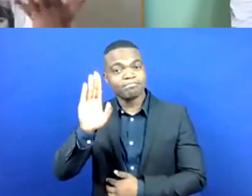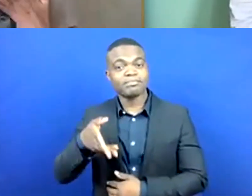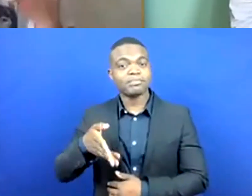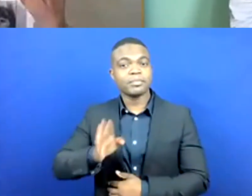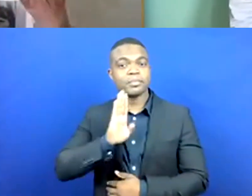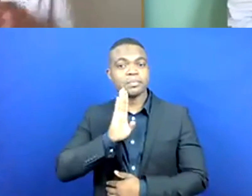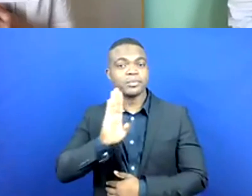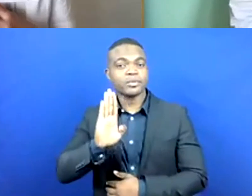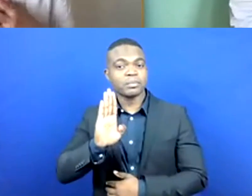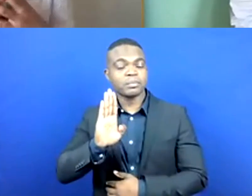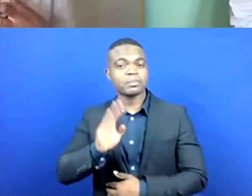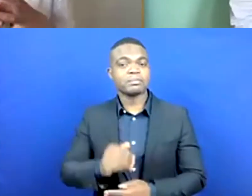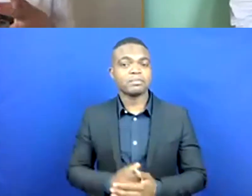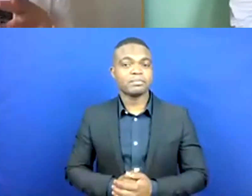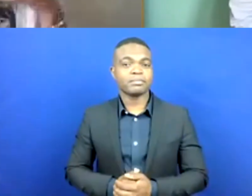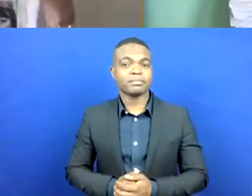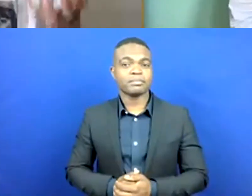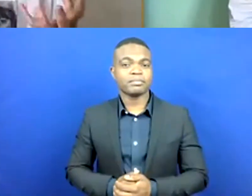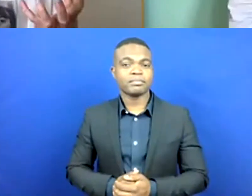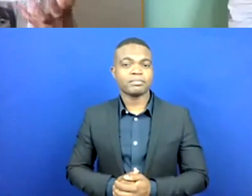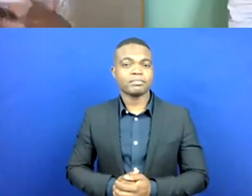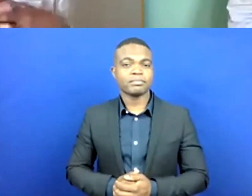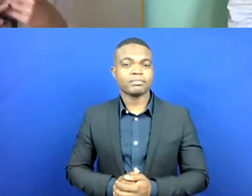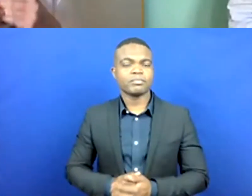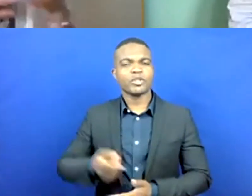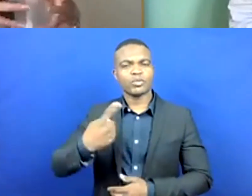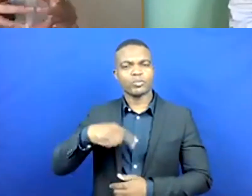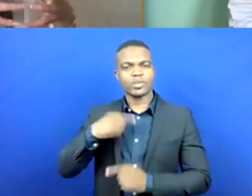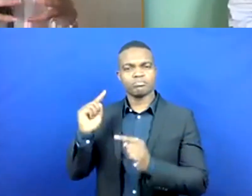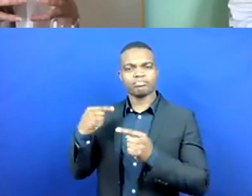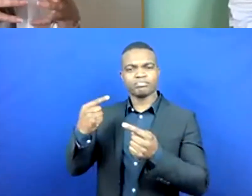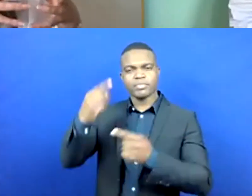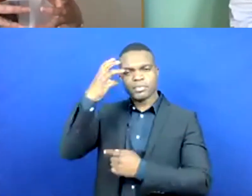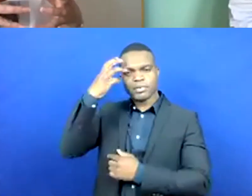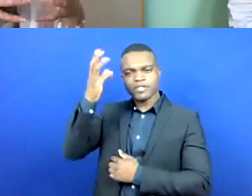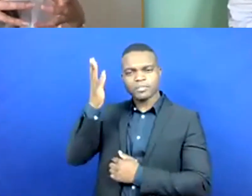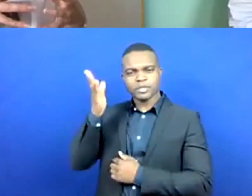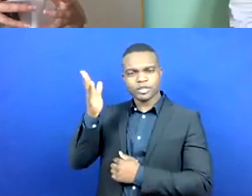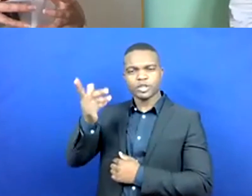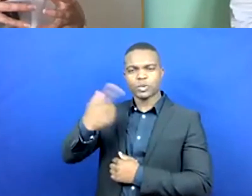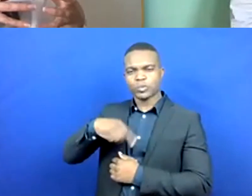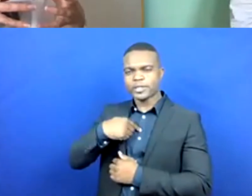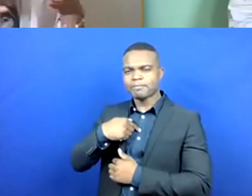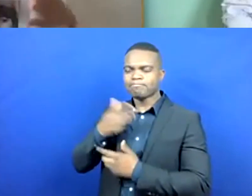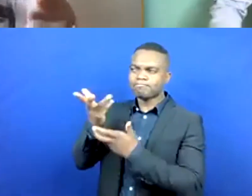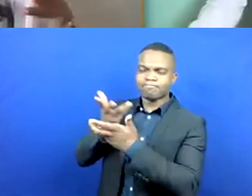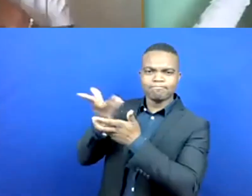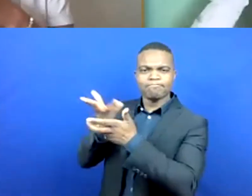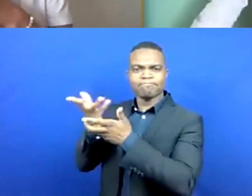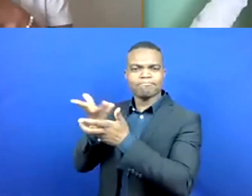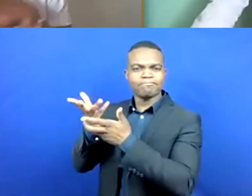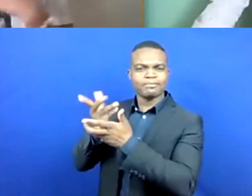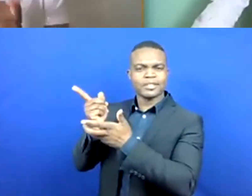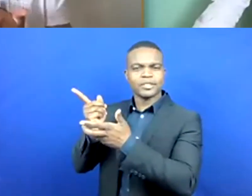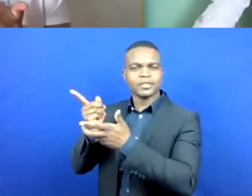of negotiating, this kind of creating awareness of what the job of an interpreter really is, to do it with the